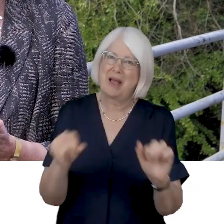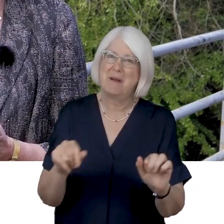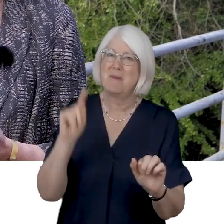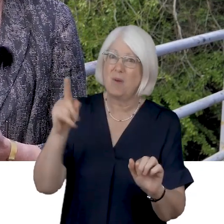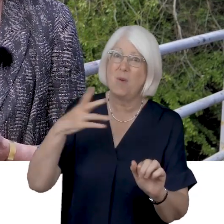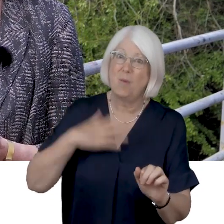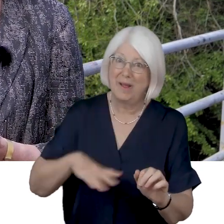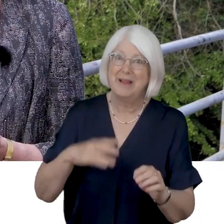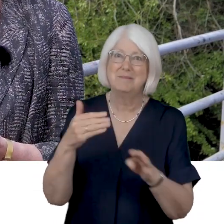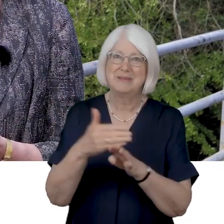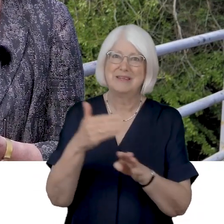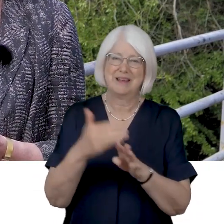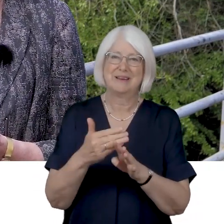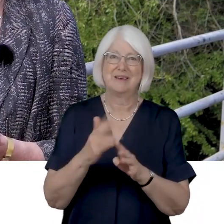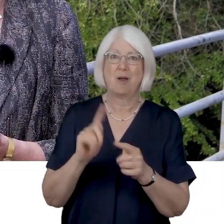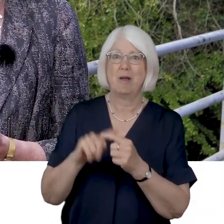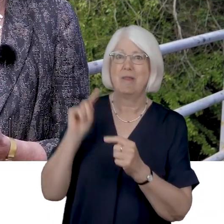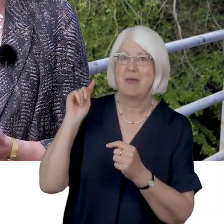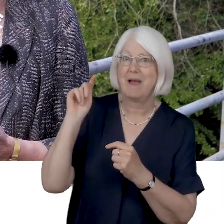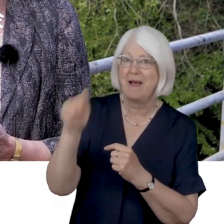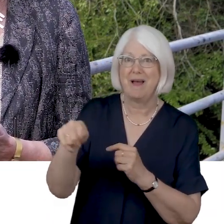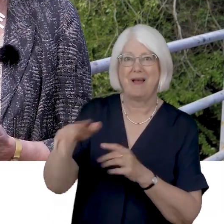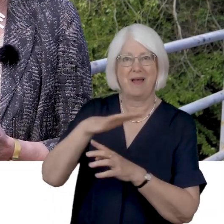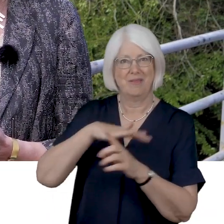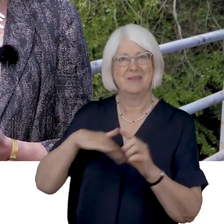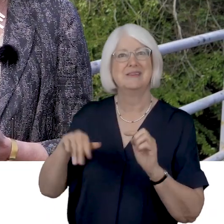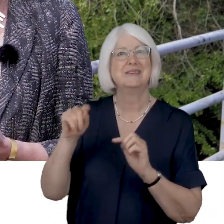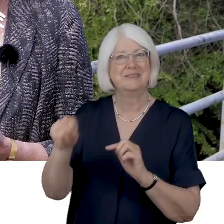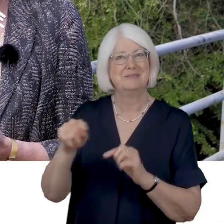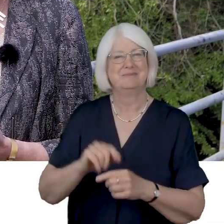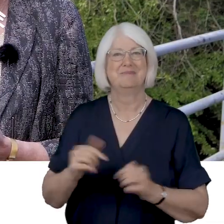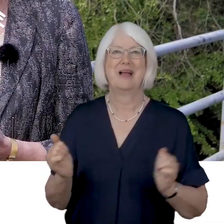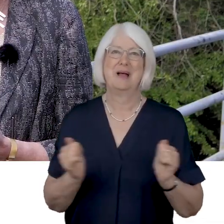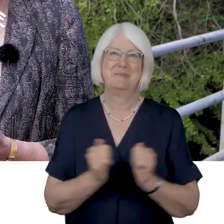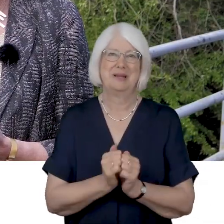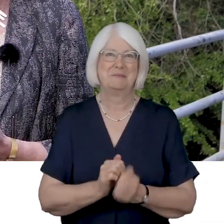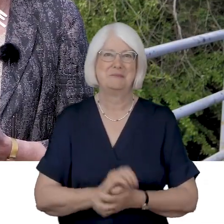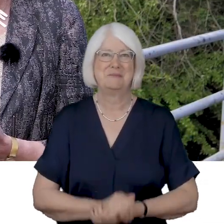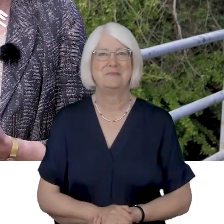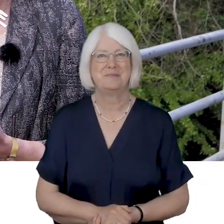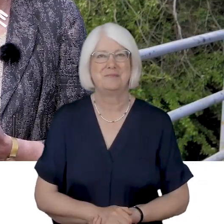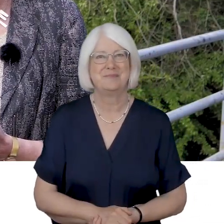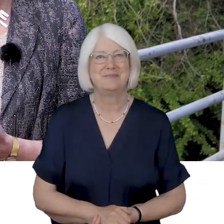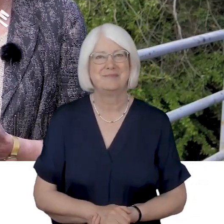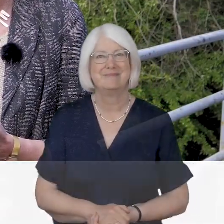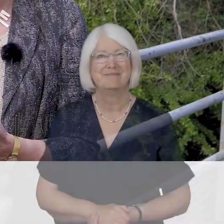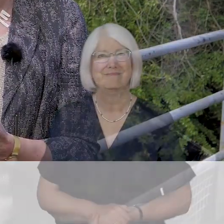your will be done on the other side of the lake. Amen.